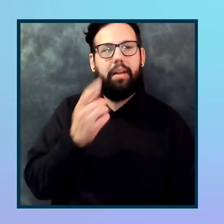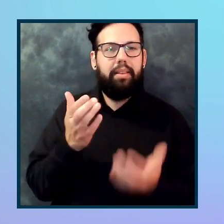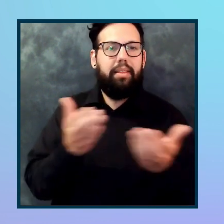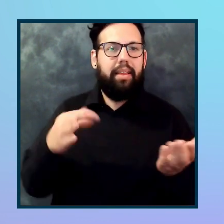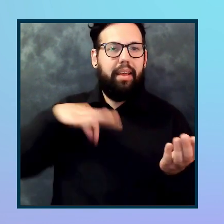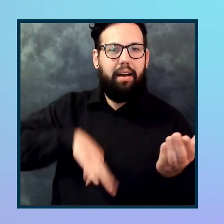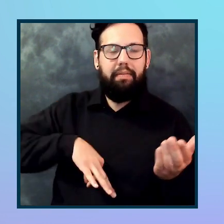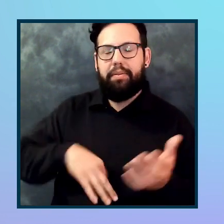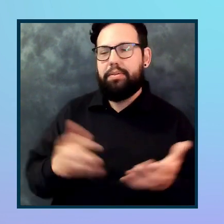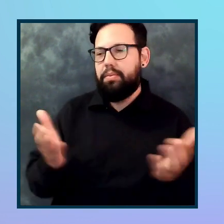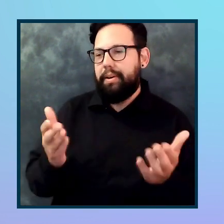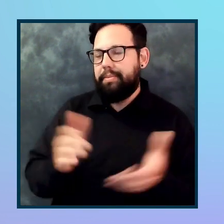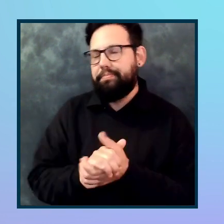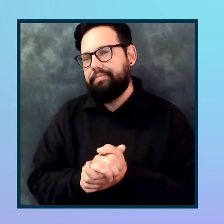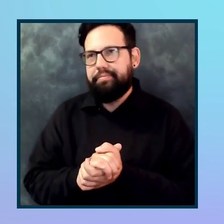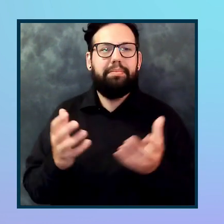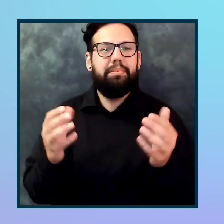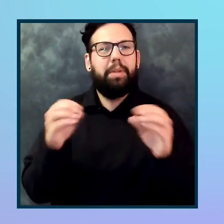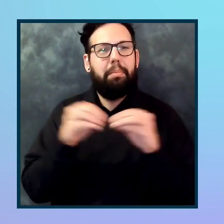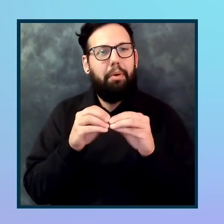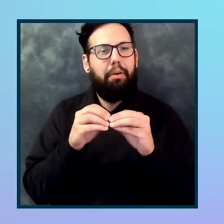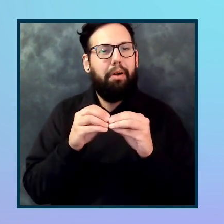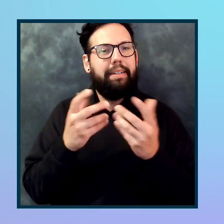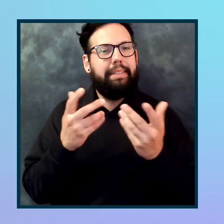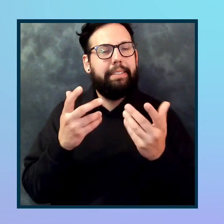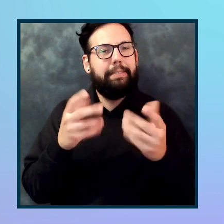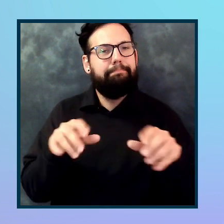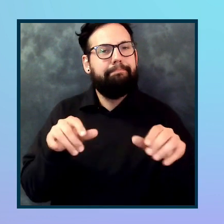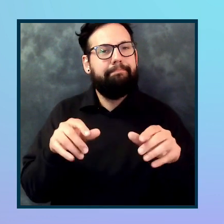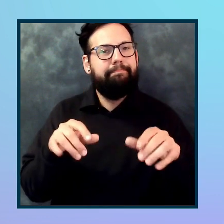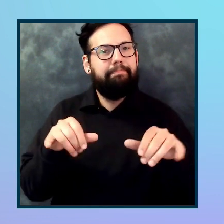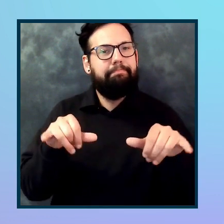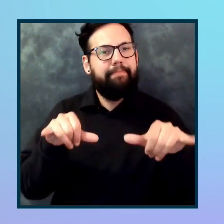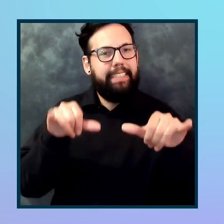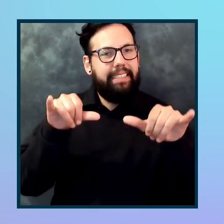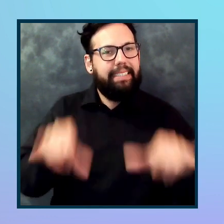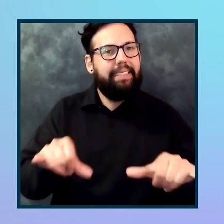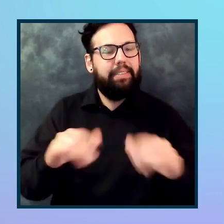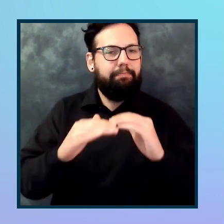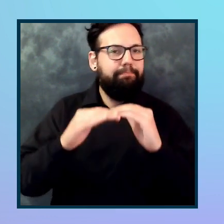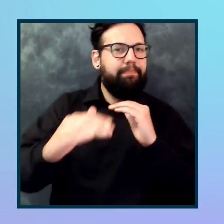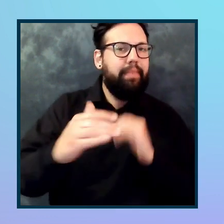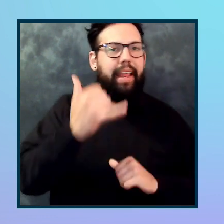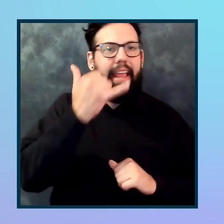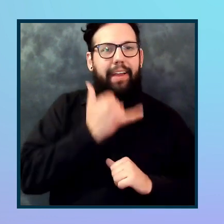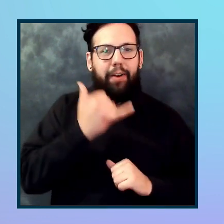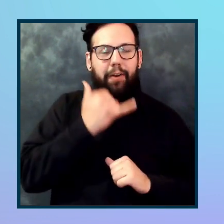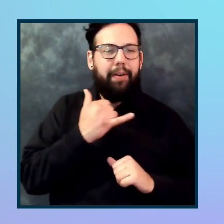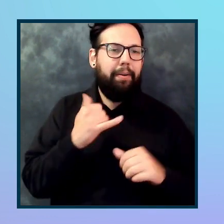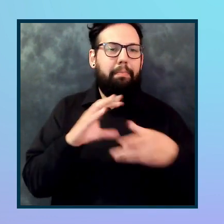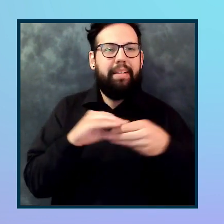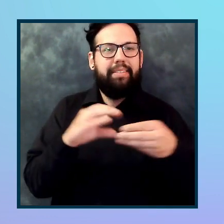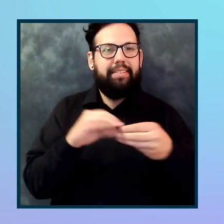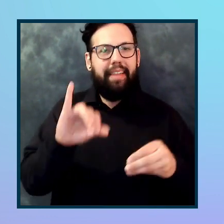be, just with Swiftui is a thing that gets just kind of a hang up in the development